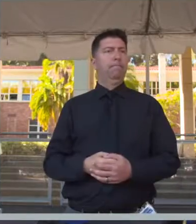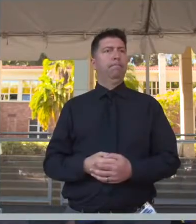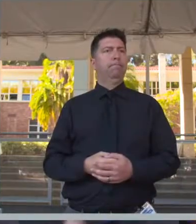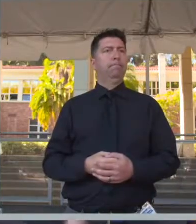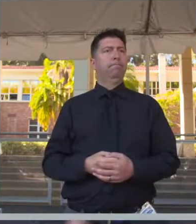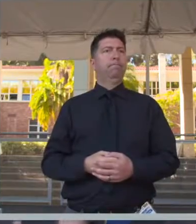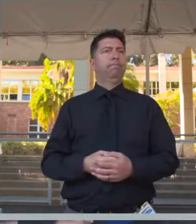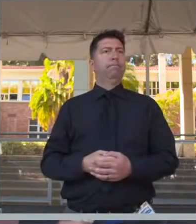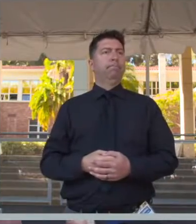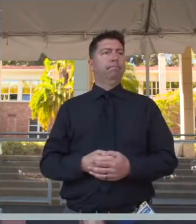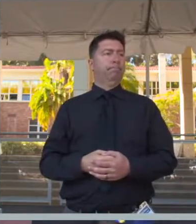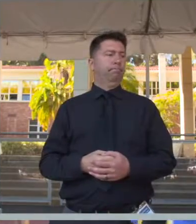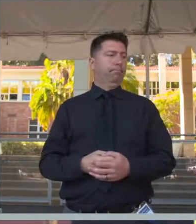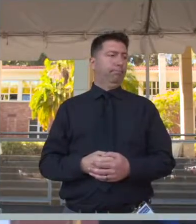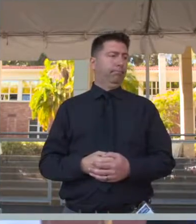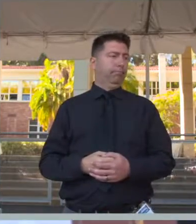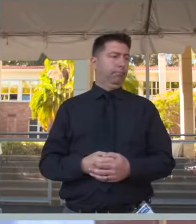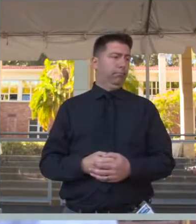Yichen Liu.